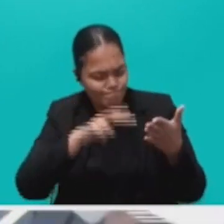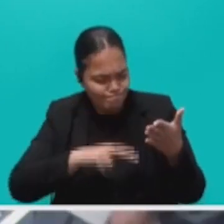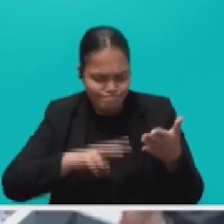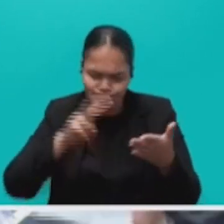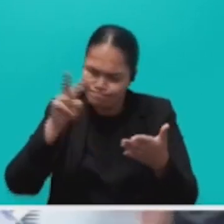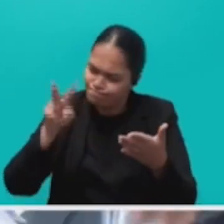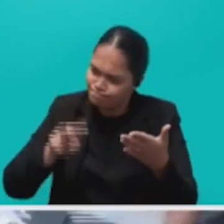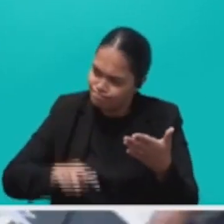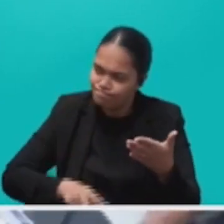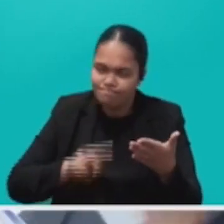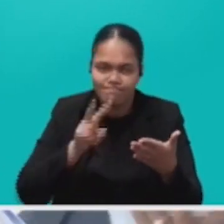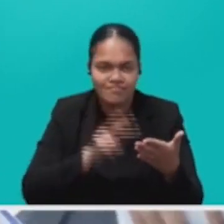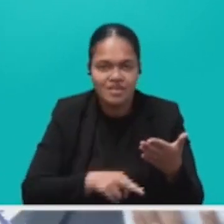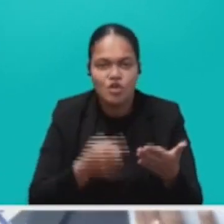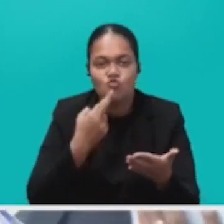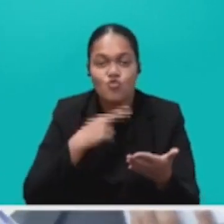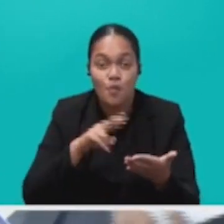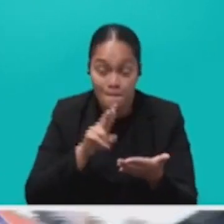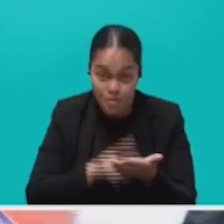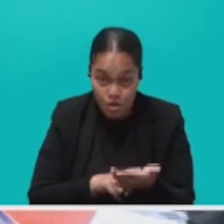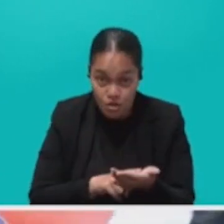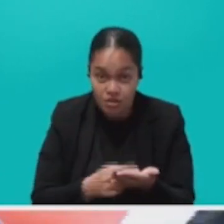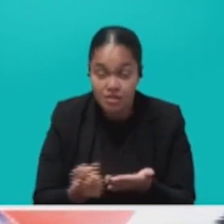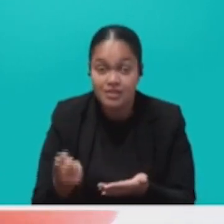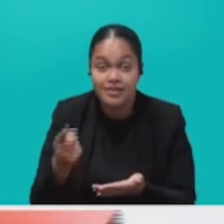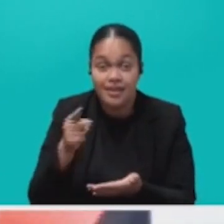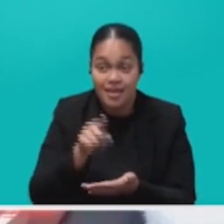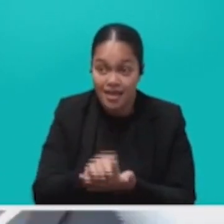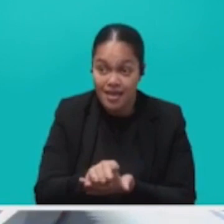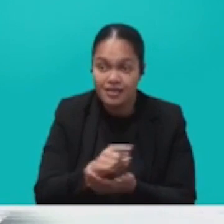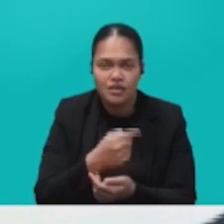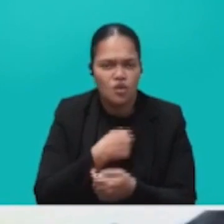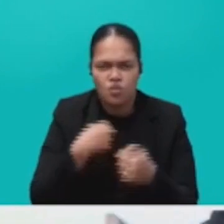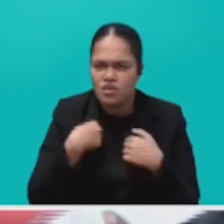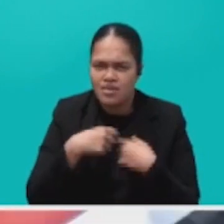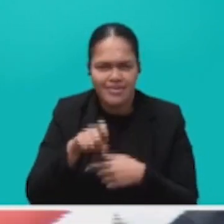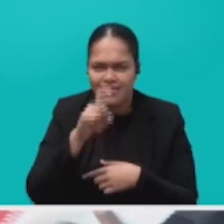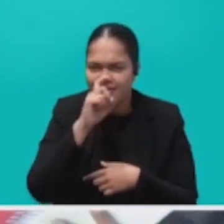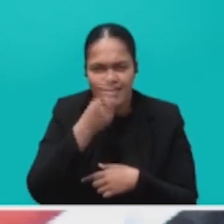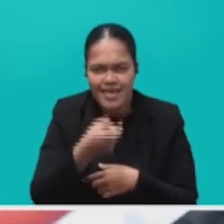the reports, and we cannot